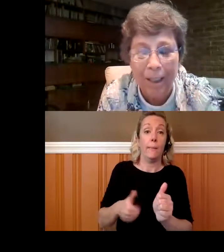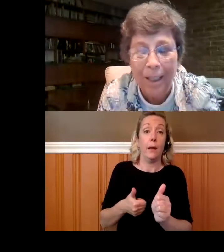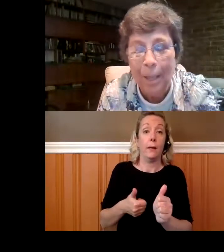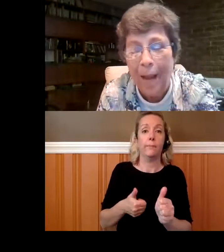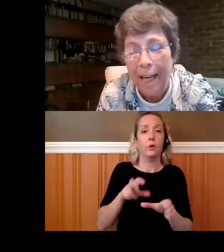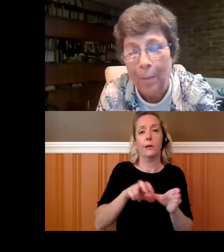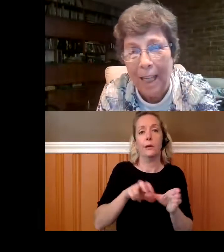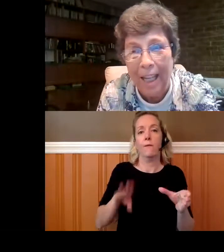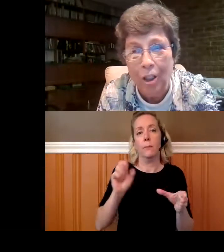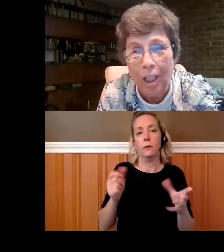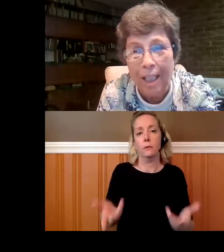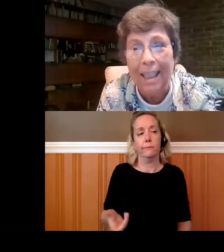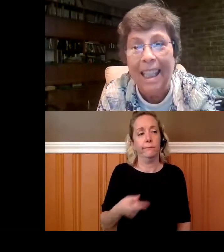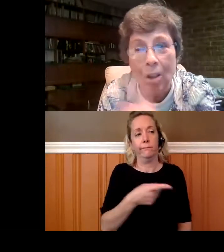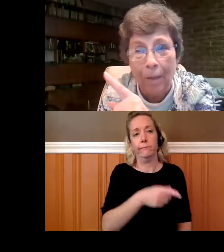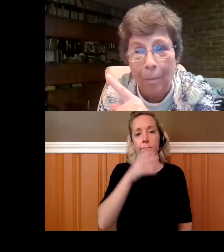because you're not.